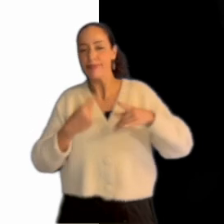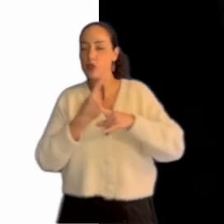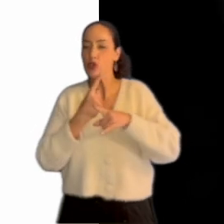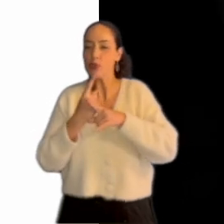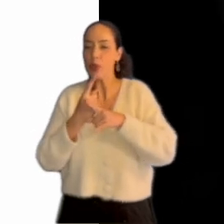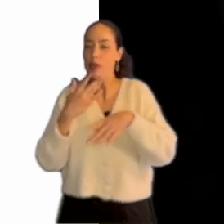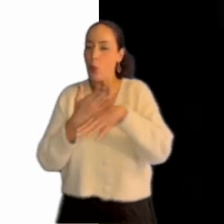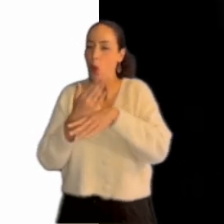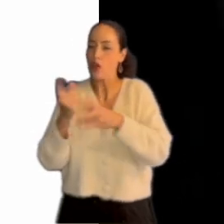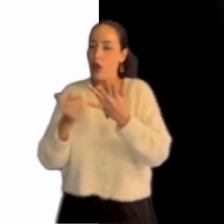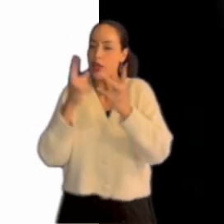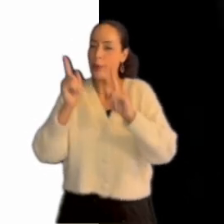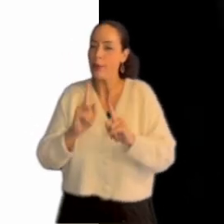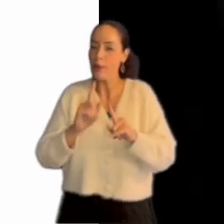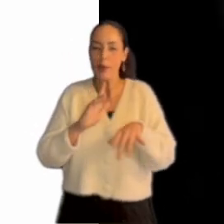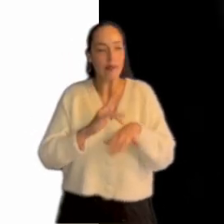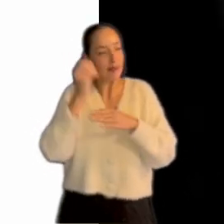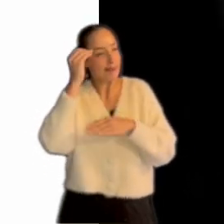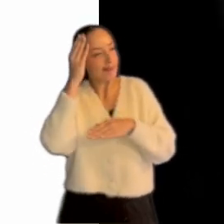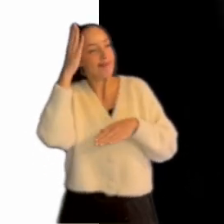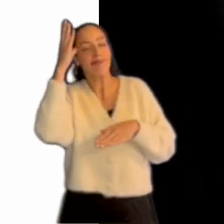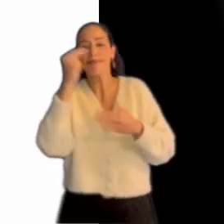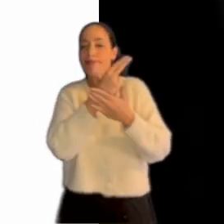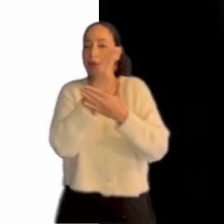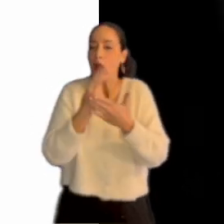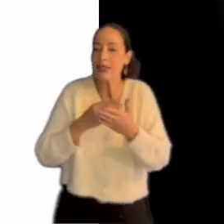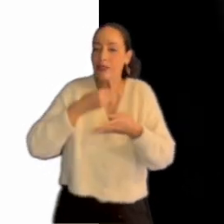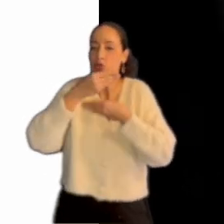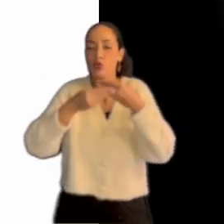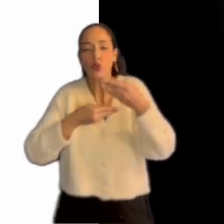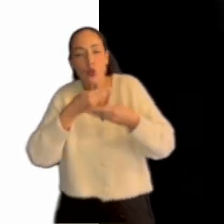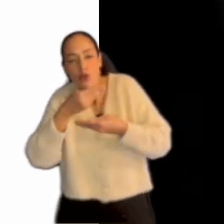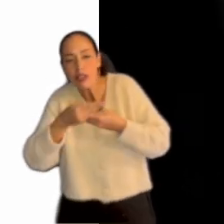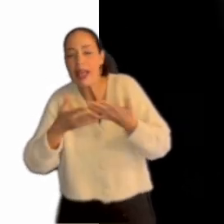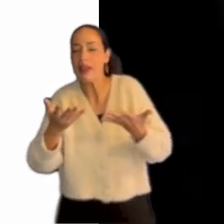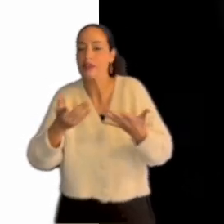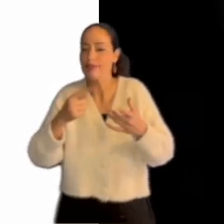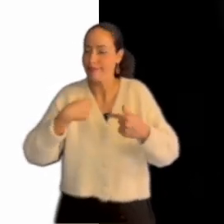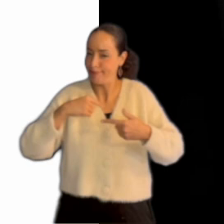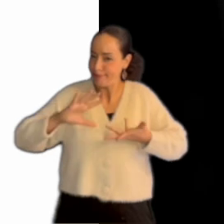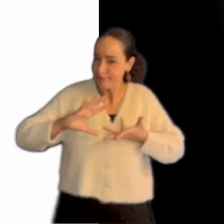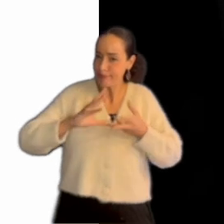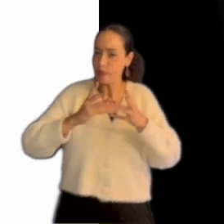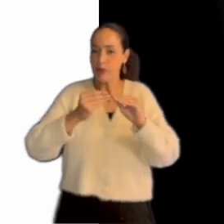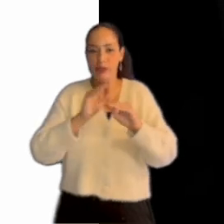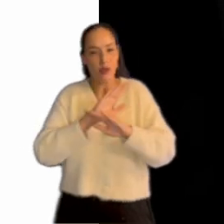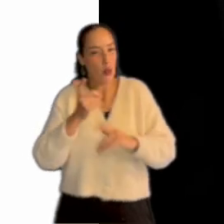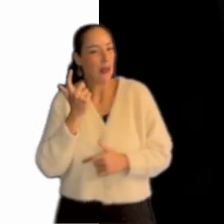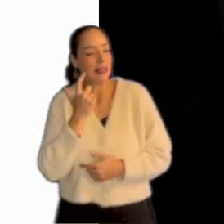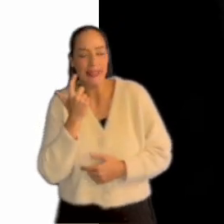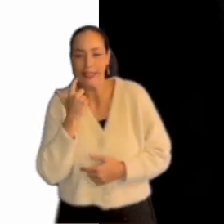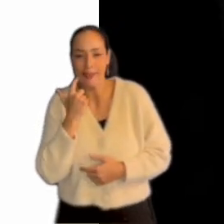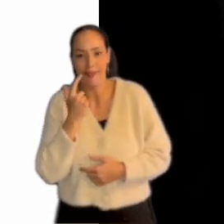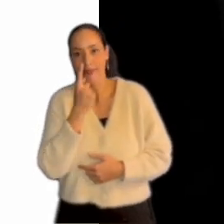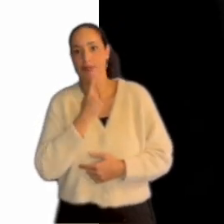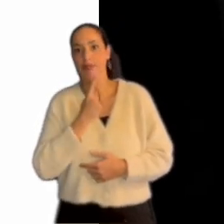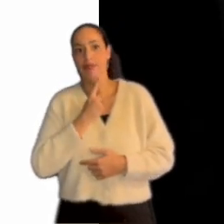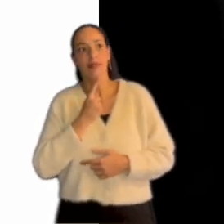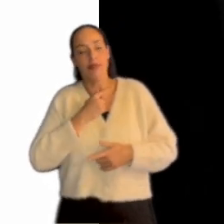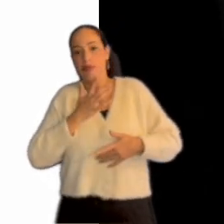me, creativity does not come easily. As a perfectionist, self-criticism and self-doubt can spoil the enjoyment that it might otherwise